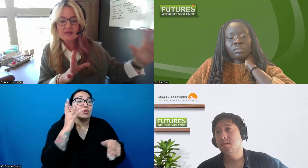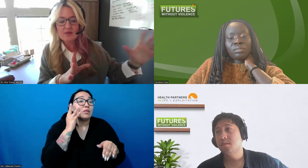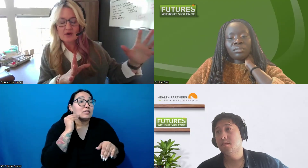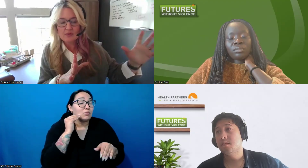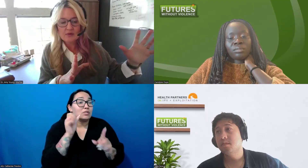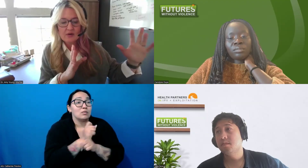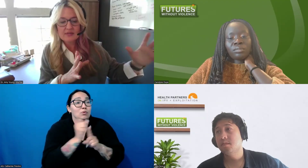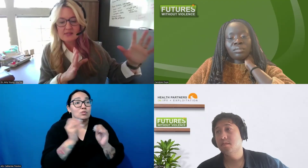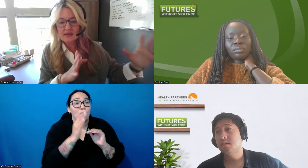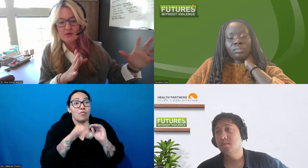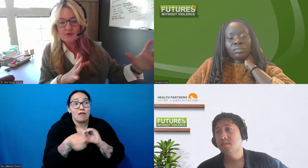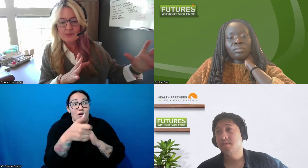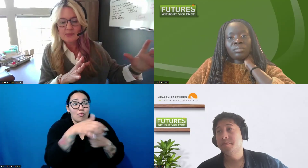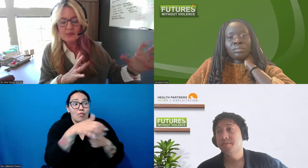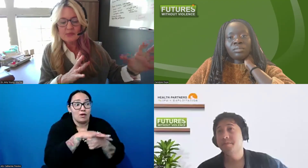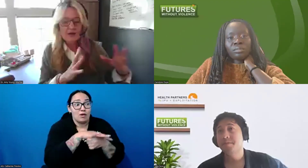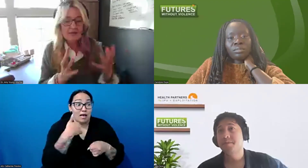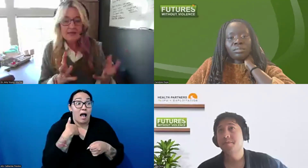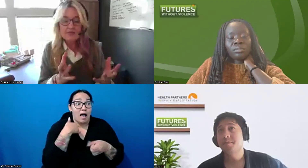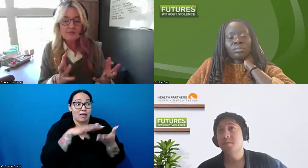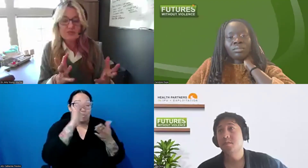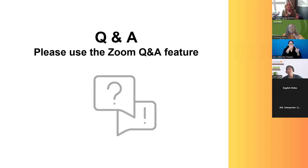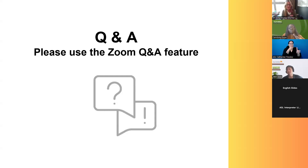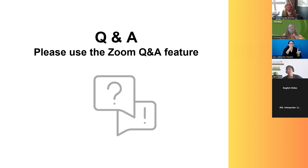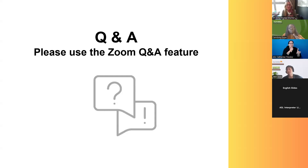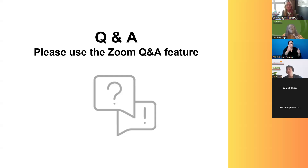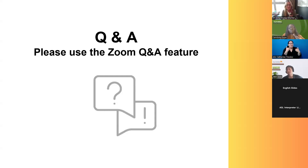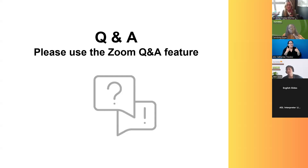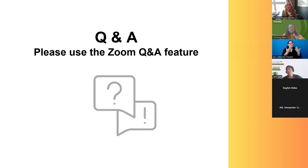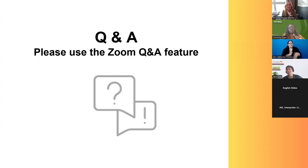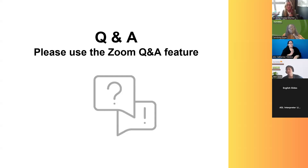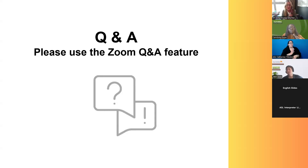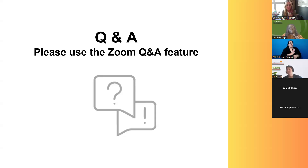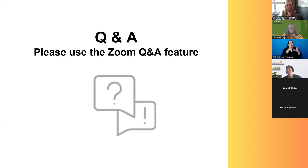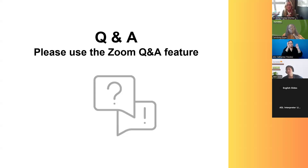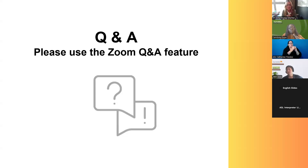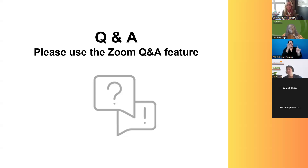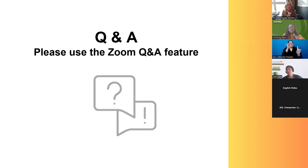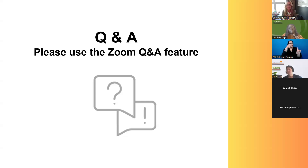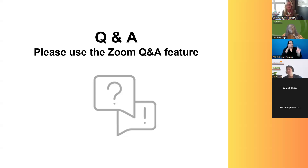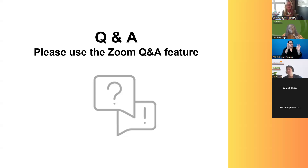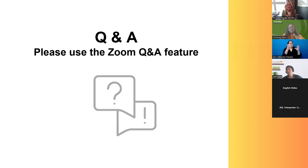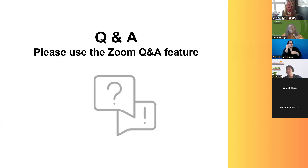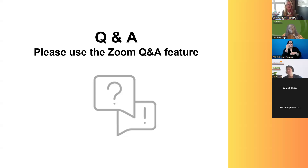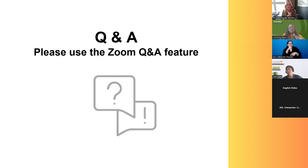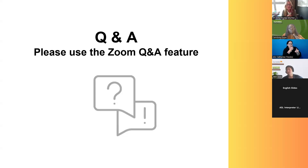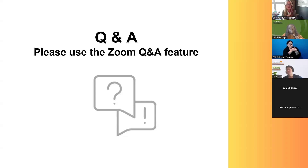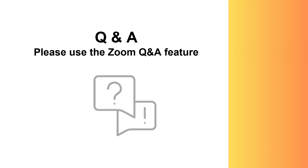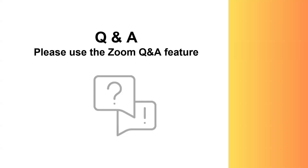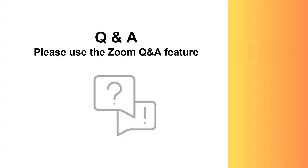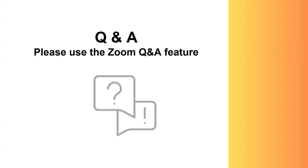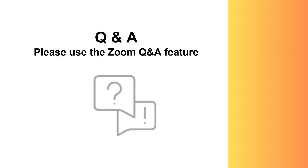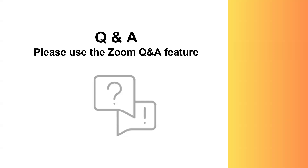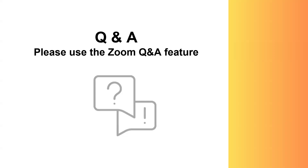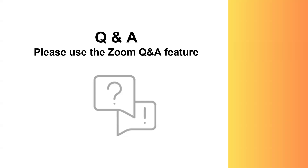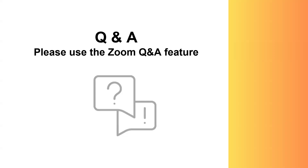almost any of the other areas that I learned about. I didn't have much formal education on that. If you're an advocate in those areas, I think you should